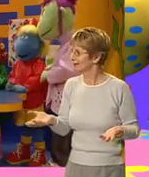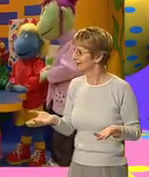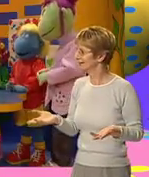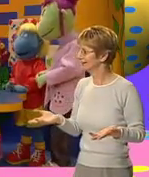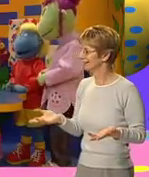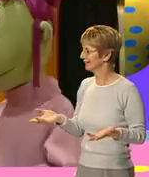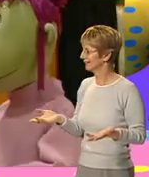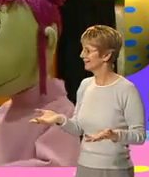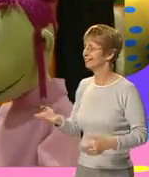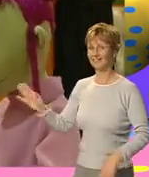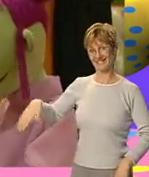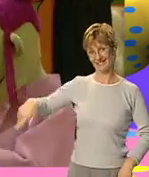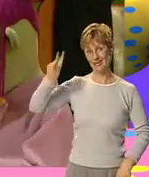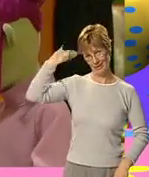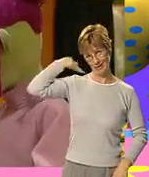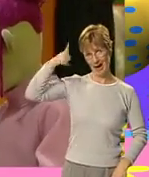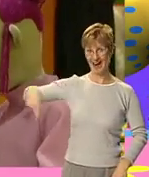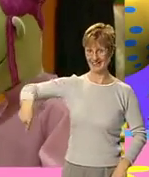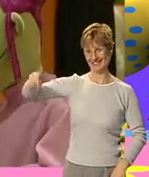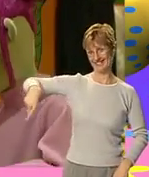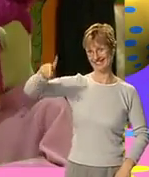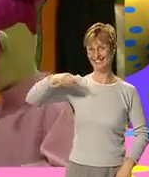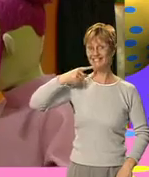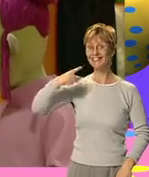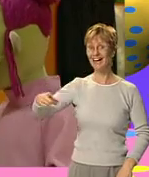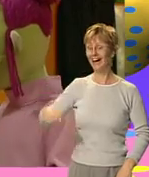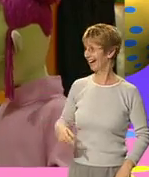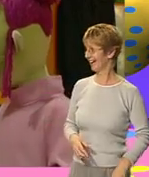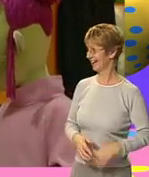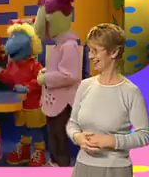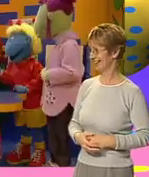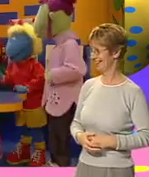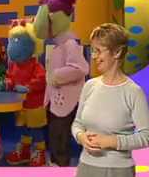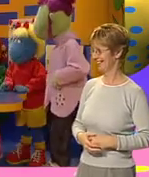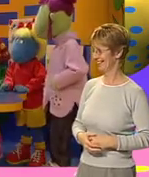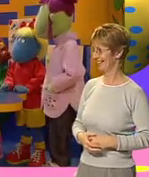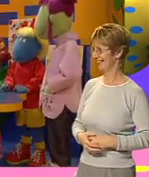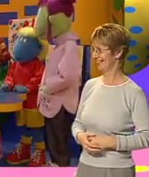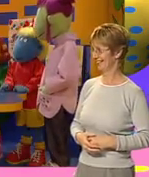very hard. Yes, it's really nice. What are you going to call it? You tell him, Jake.